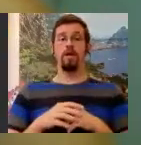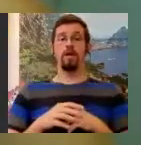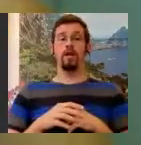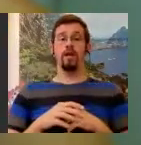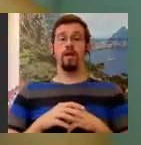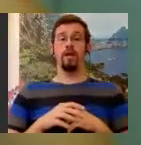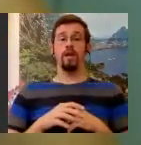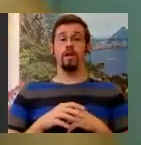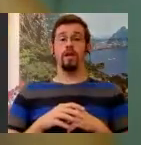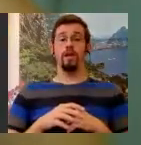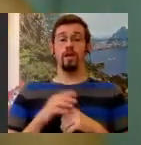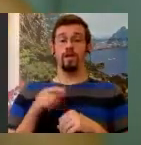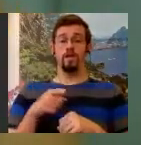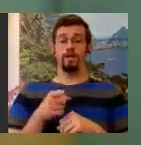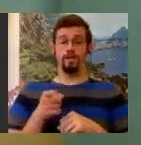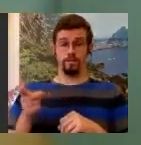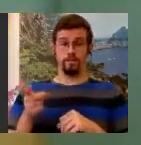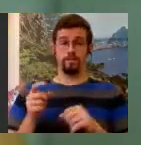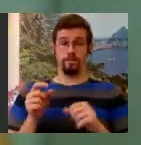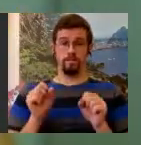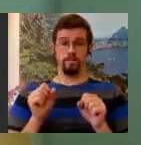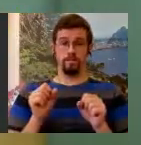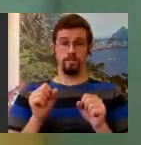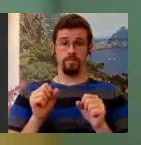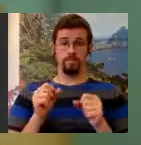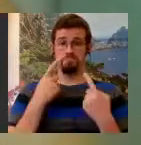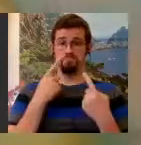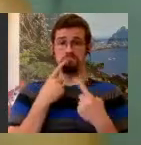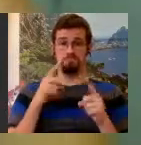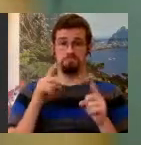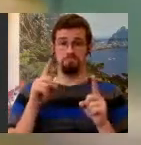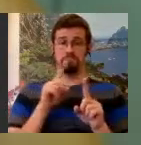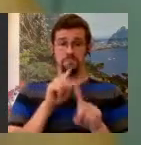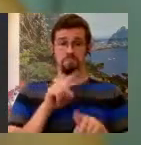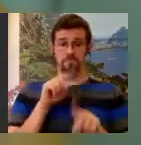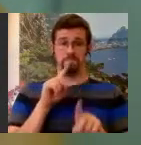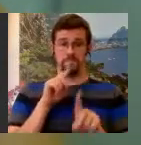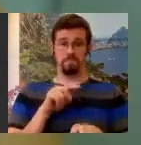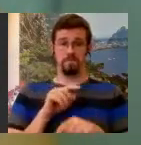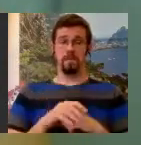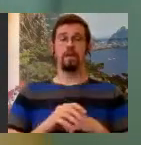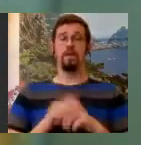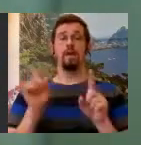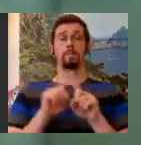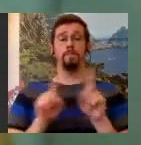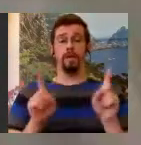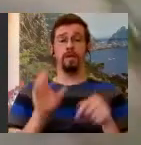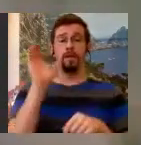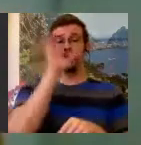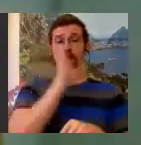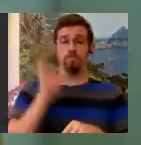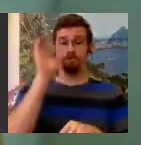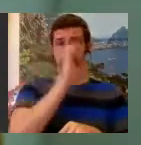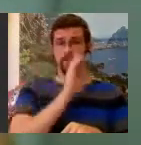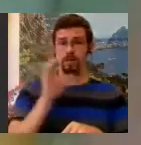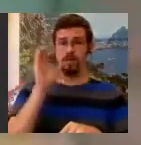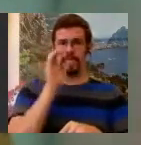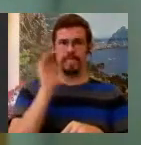the way Swift works. Okay? However, browsing is still a